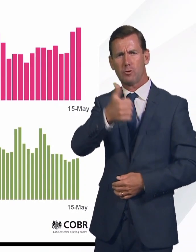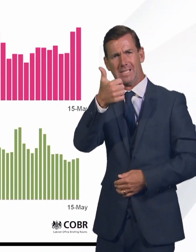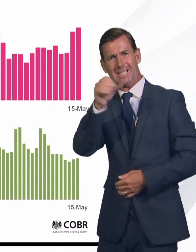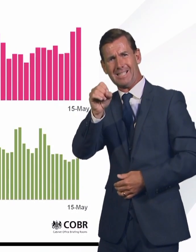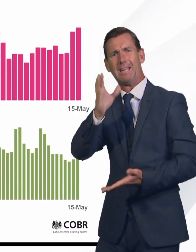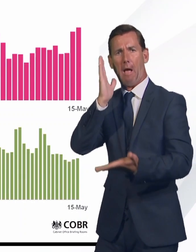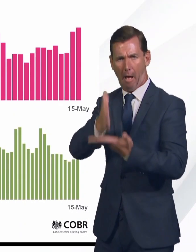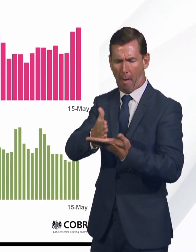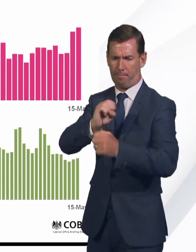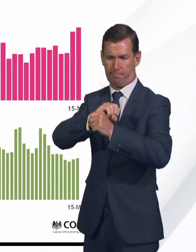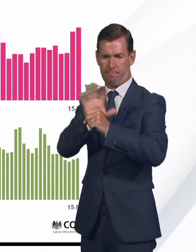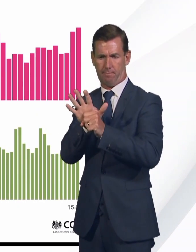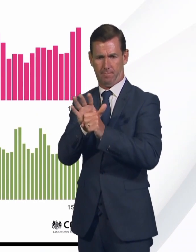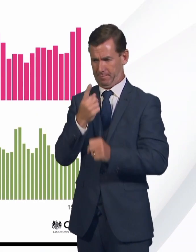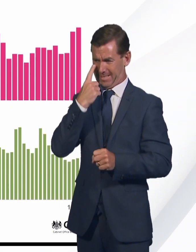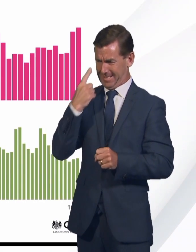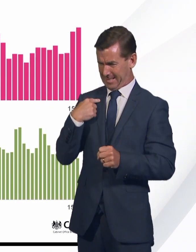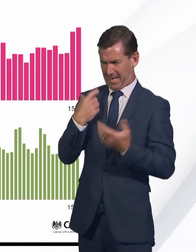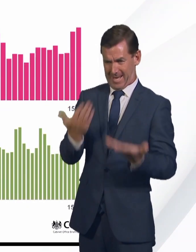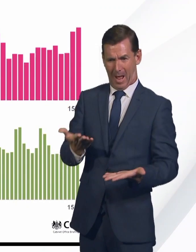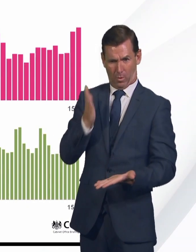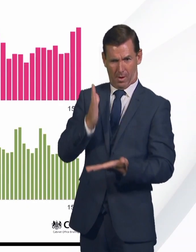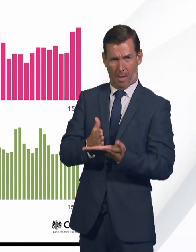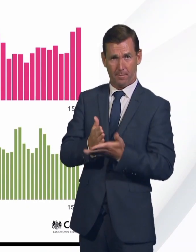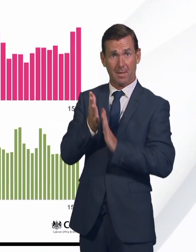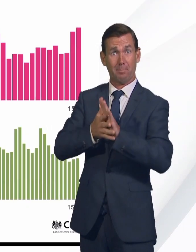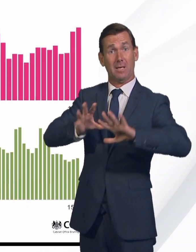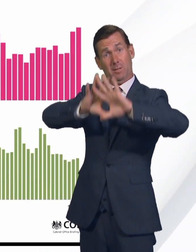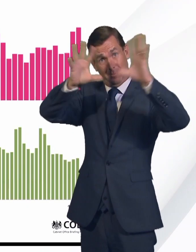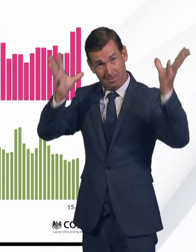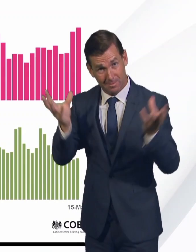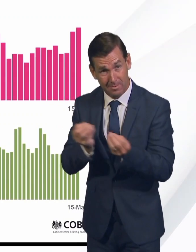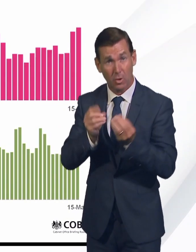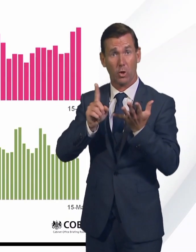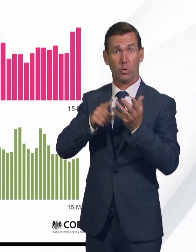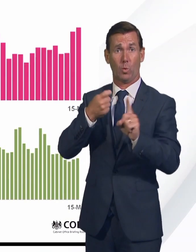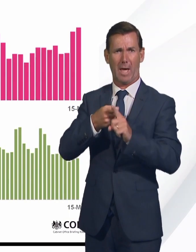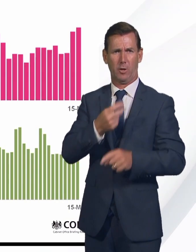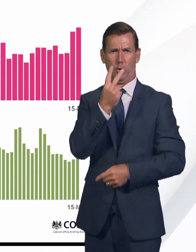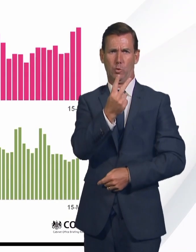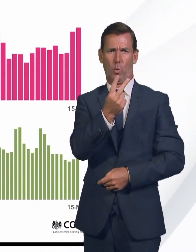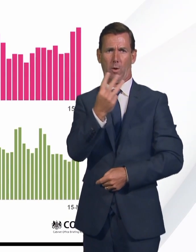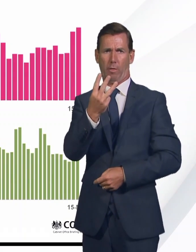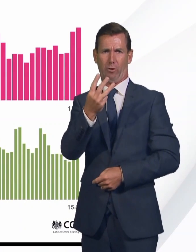confirmed over the last 24 hours, which brings the UK total to